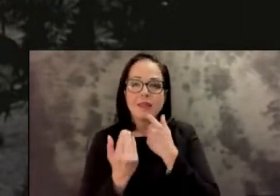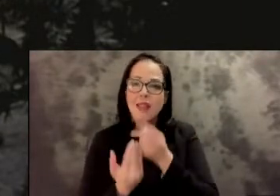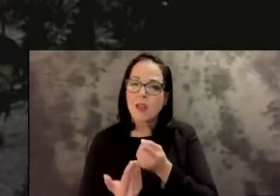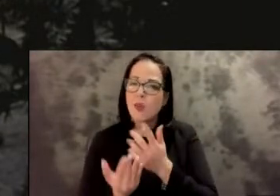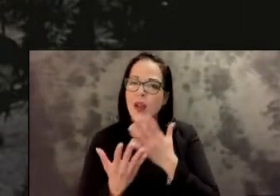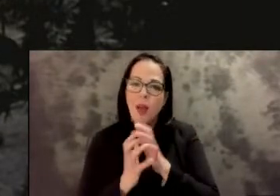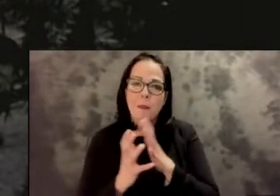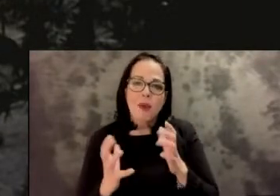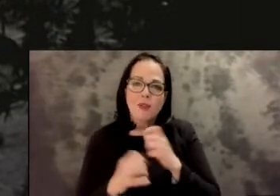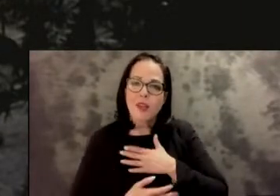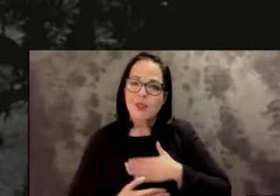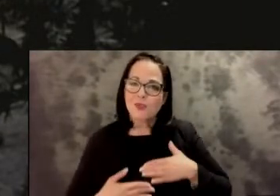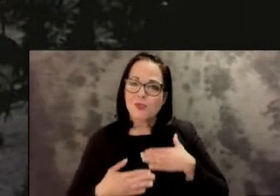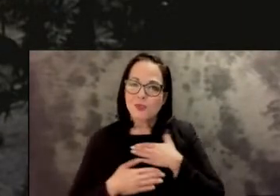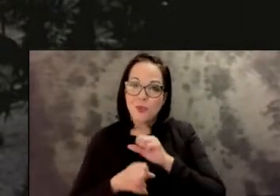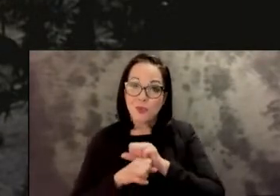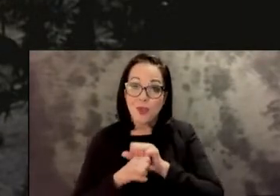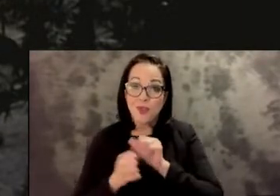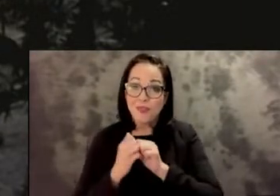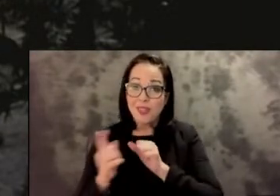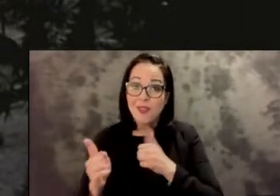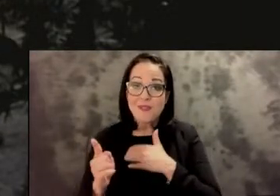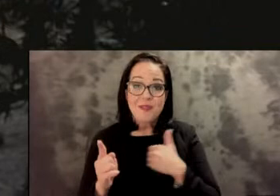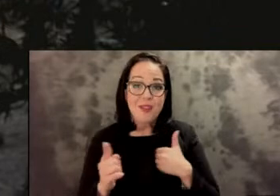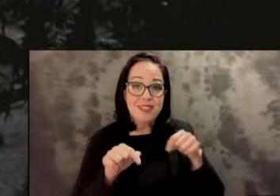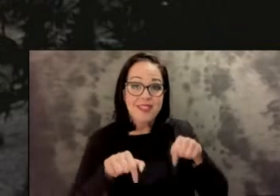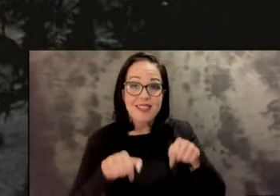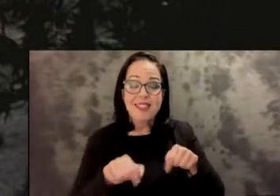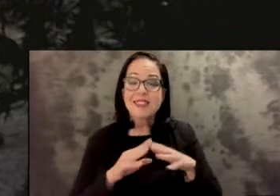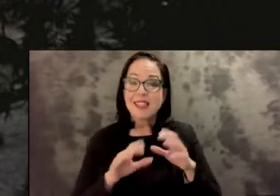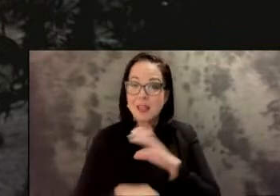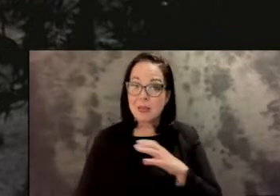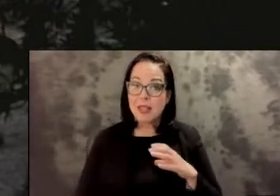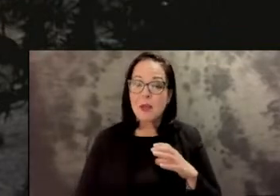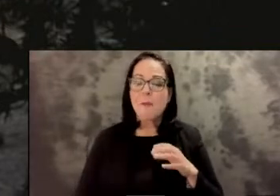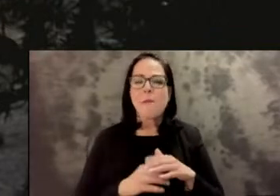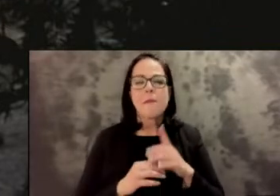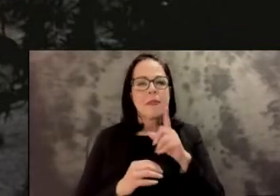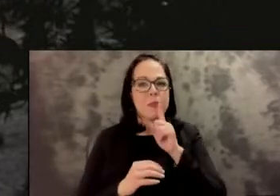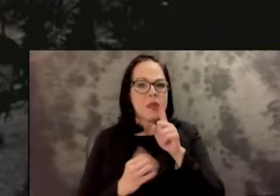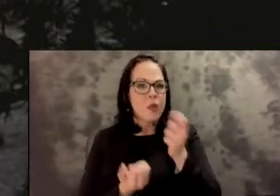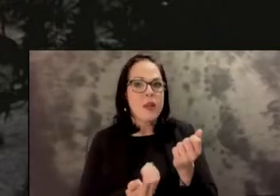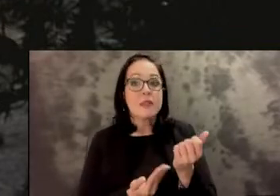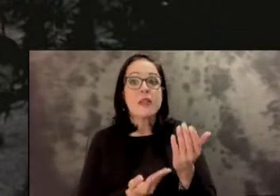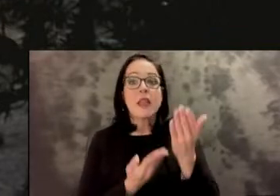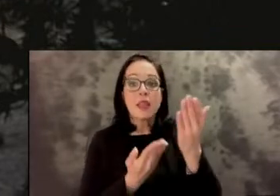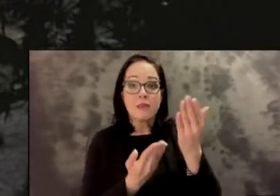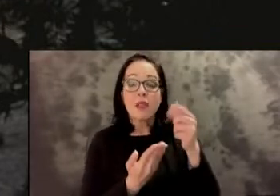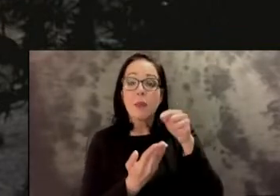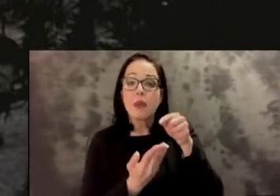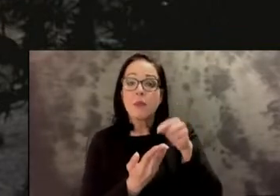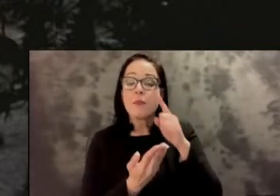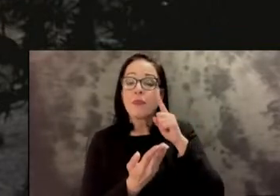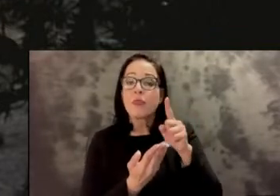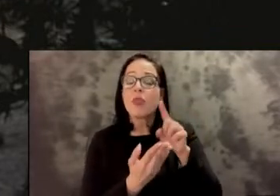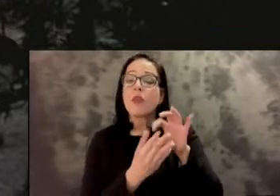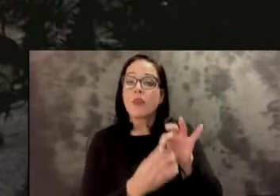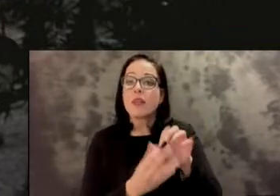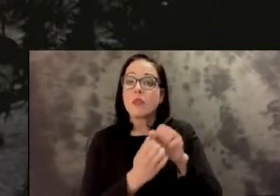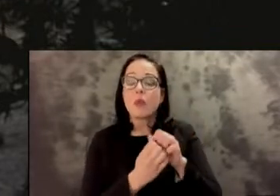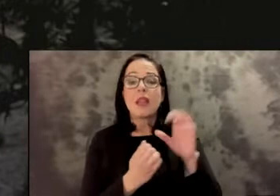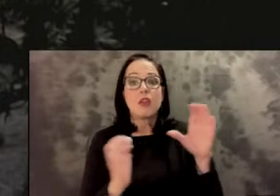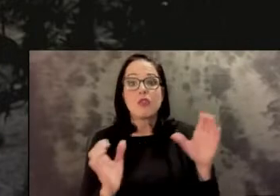enjoy working with you and the members of the subcommittee. I just wanted to lift up the recommendation related to crisis standards of